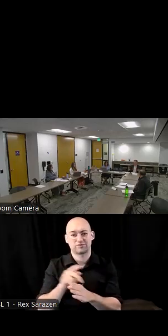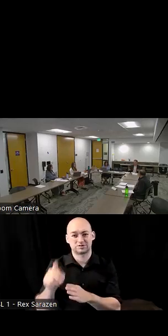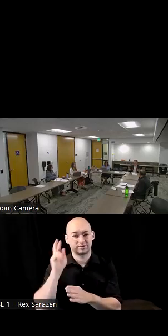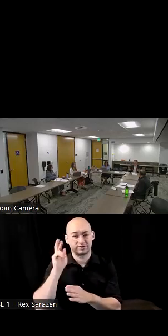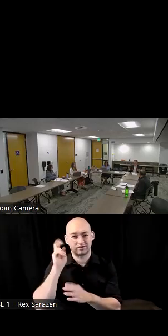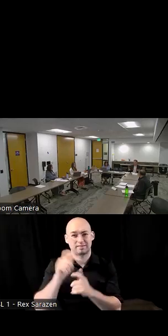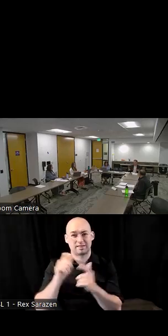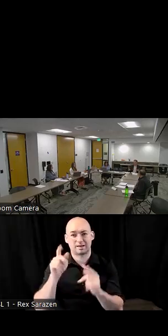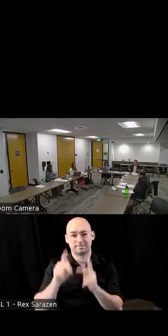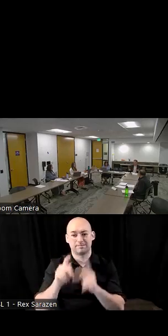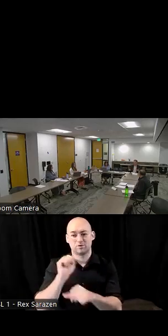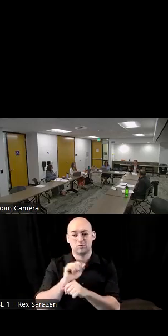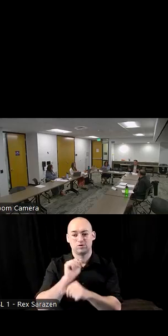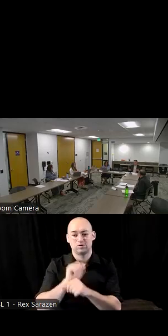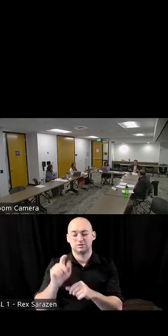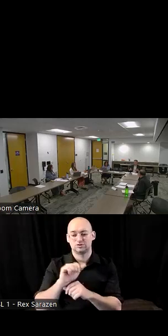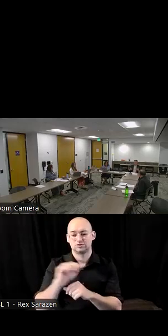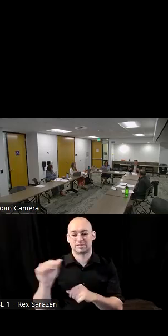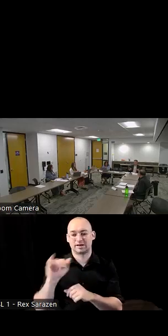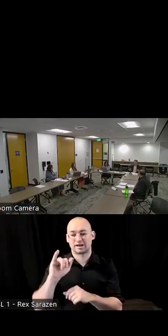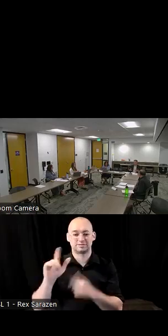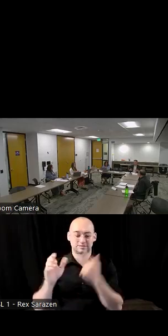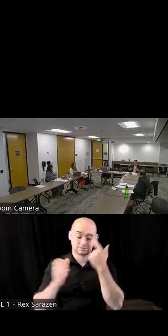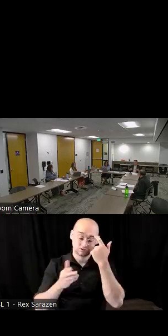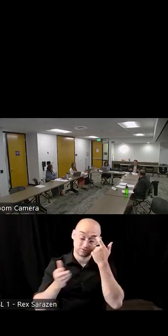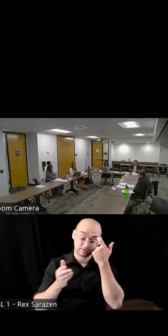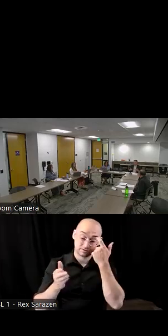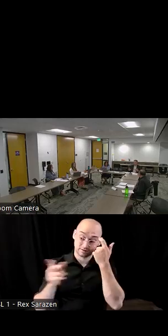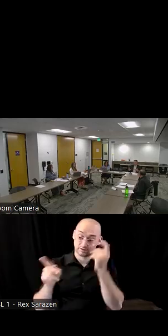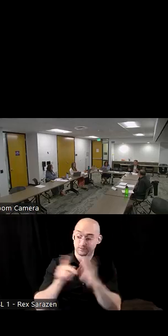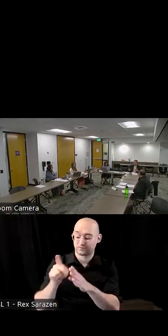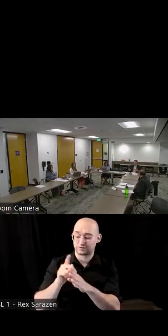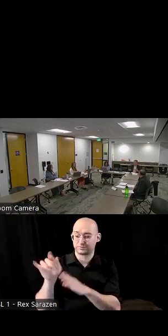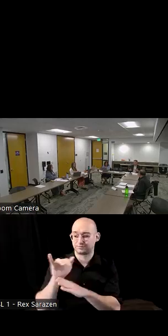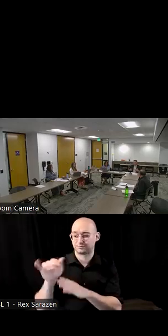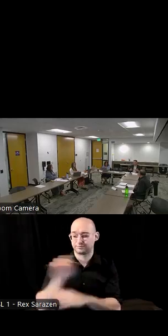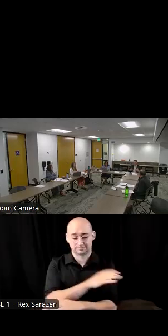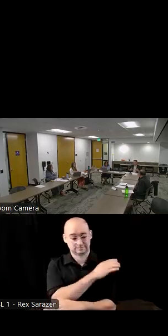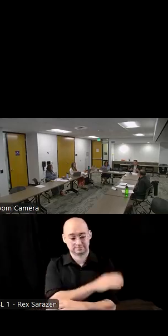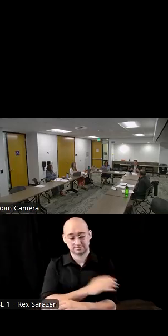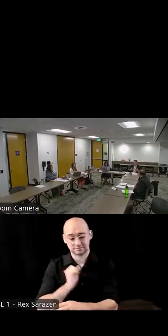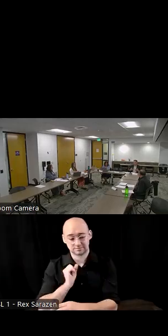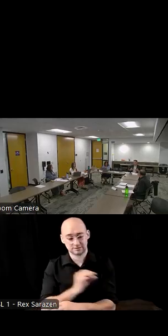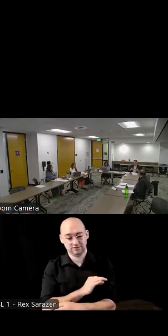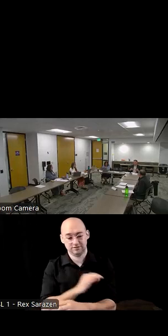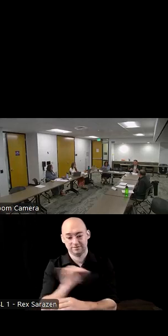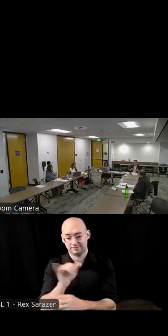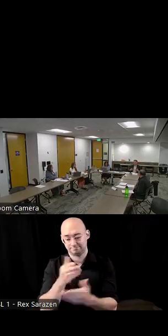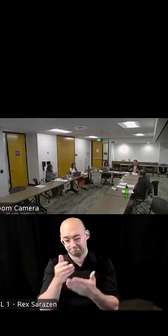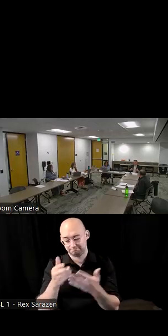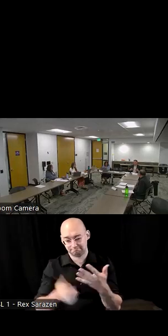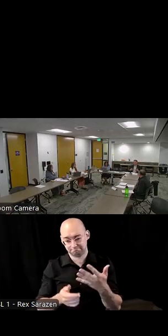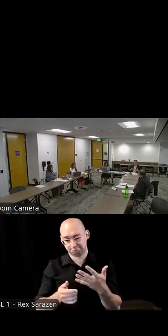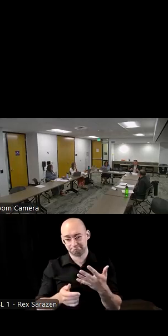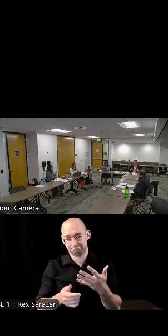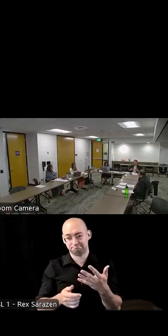people hear about, AAAs and ILC services through like professionals, like clinicians and places like that. So, who are those